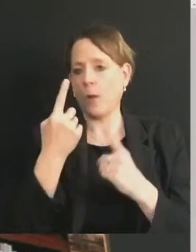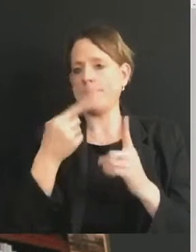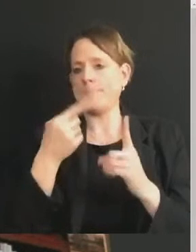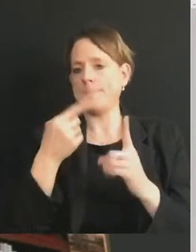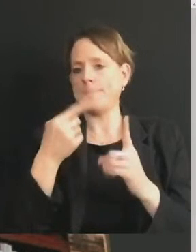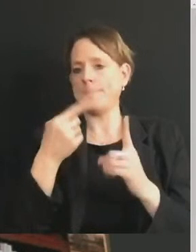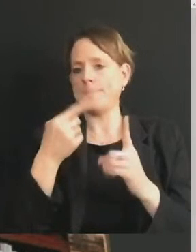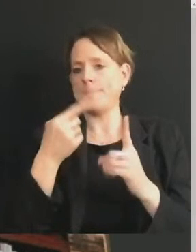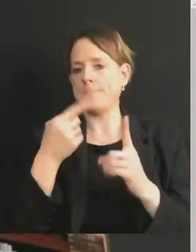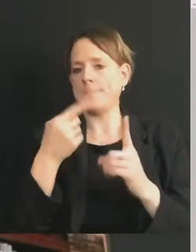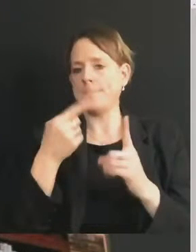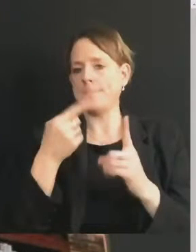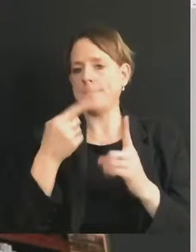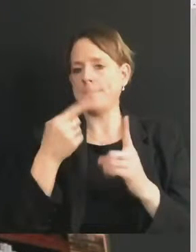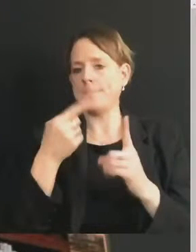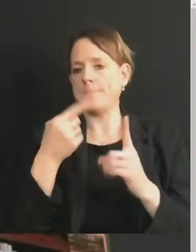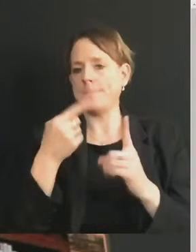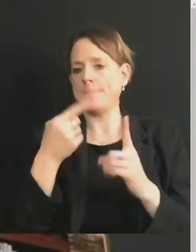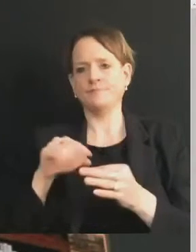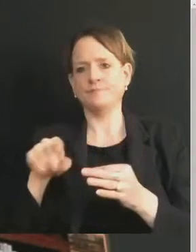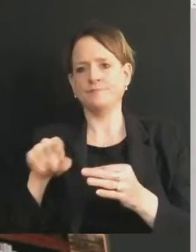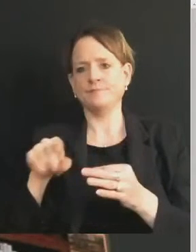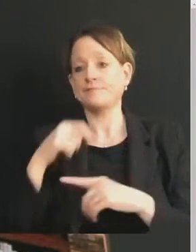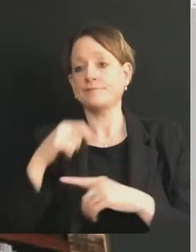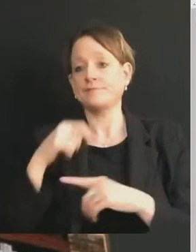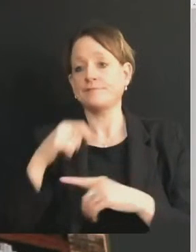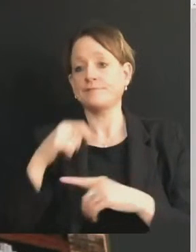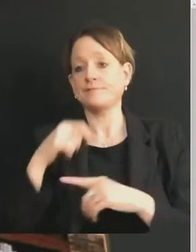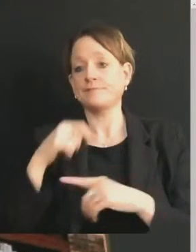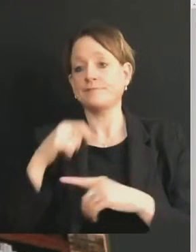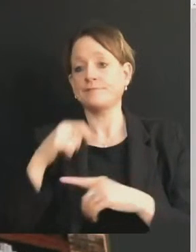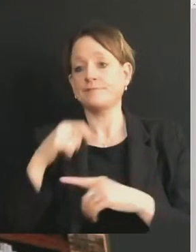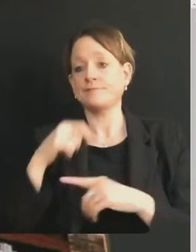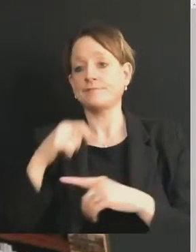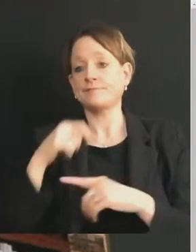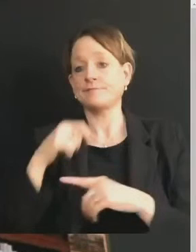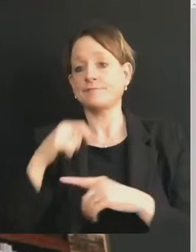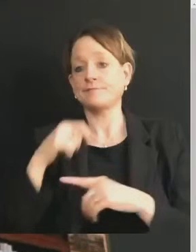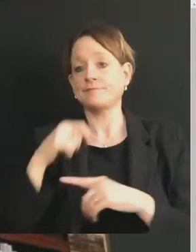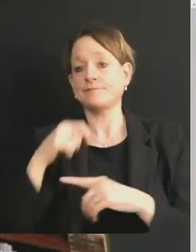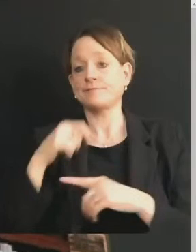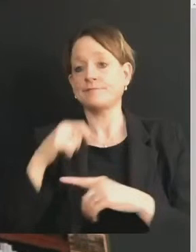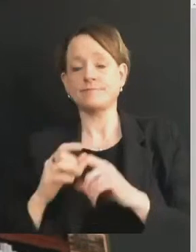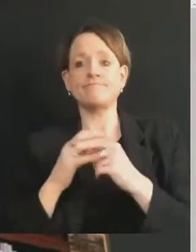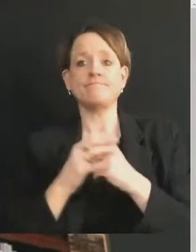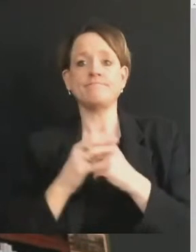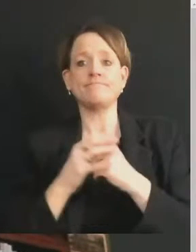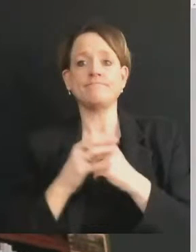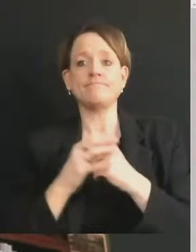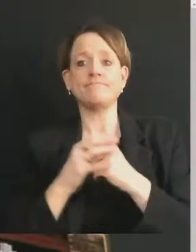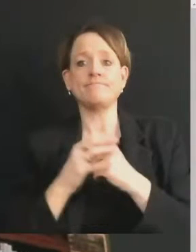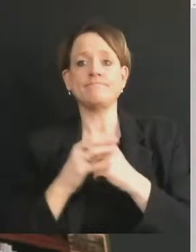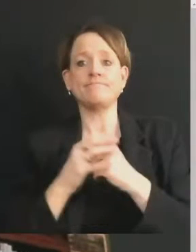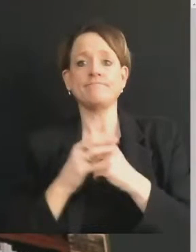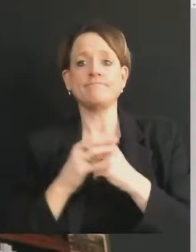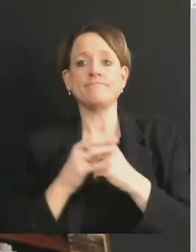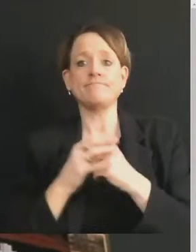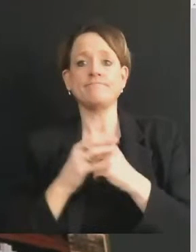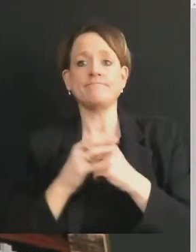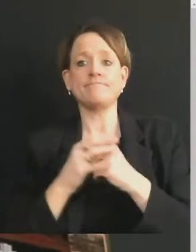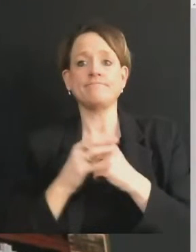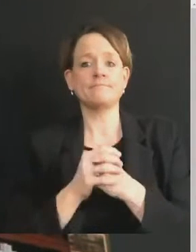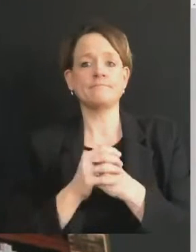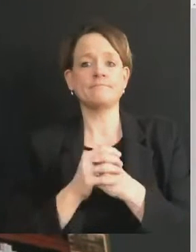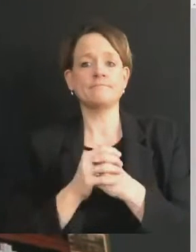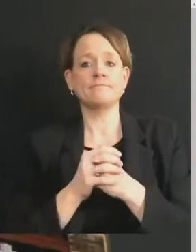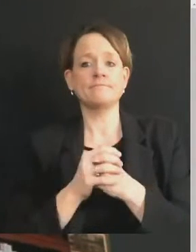the virus. So that's kind of a jargony term, but what it means is that if someone's in close contact with a person who's infected, they